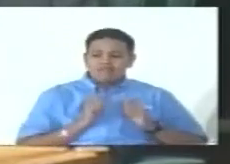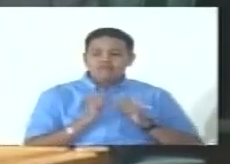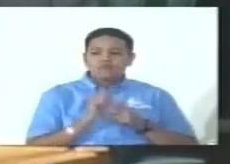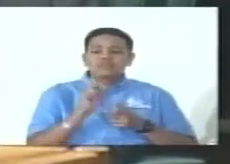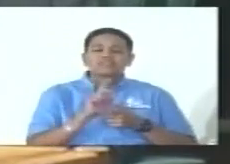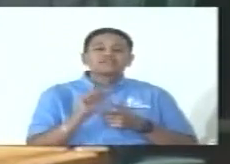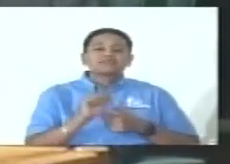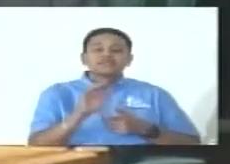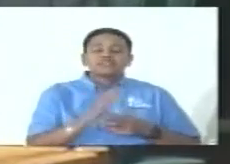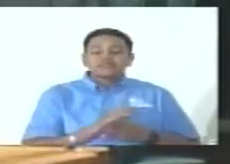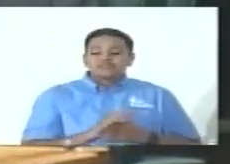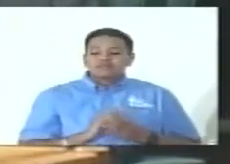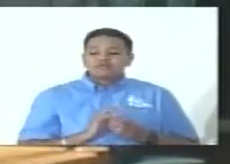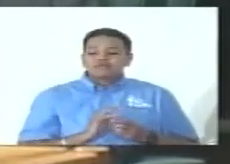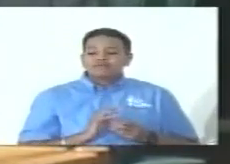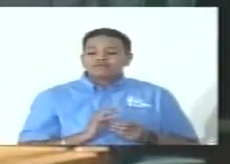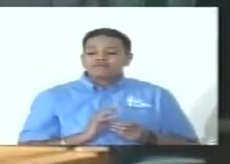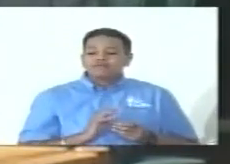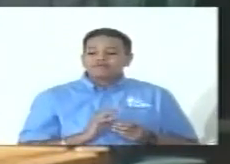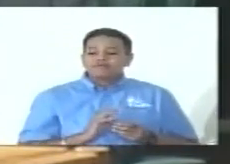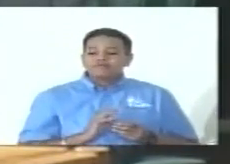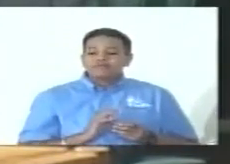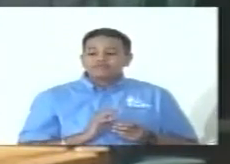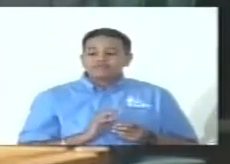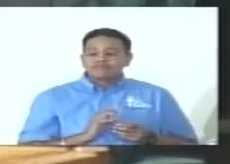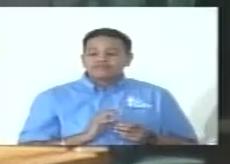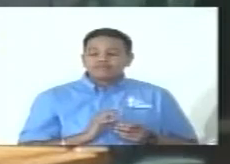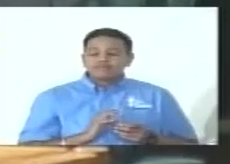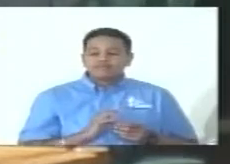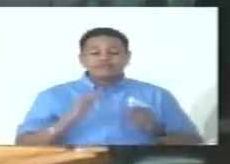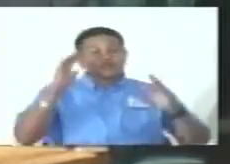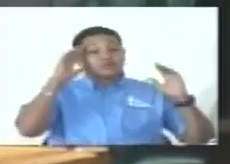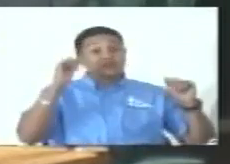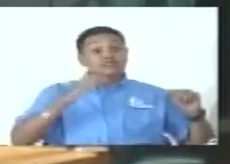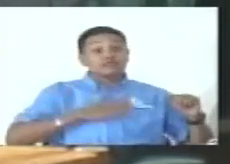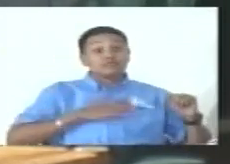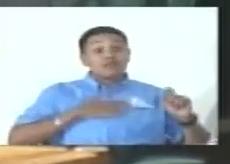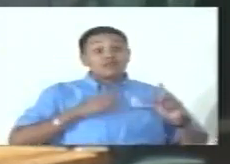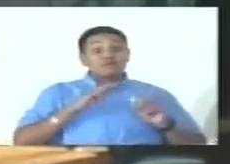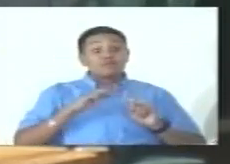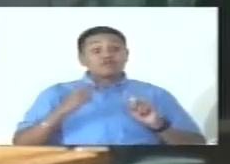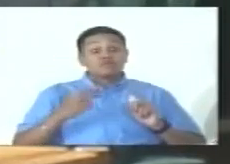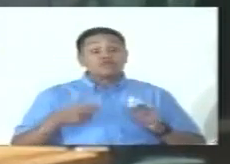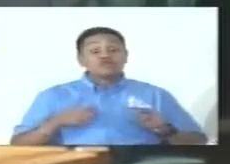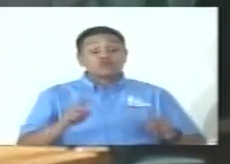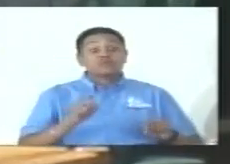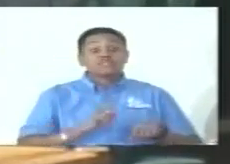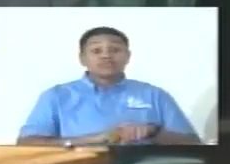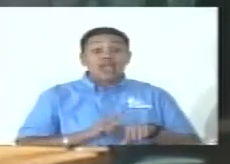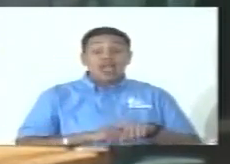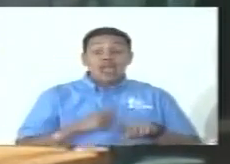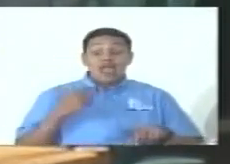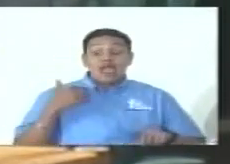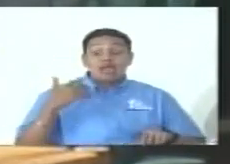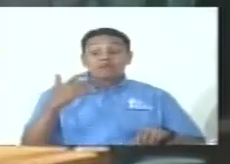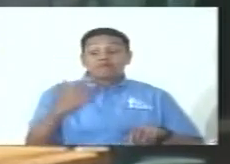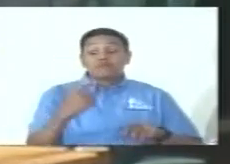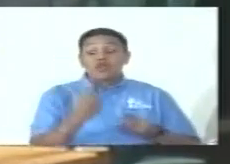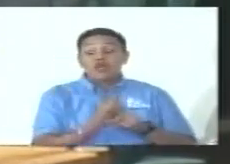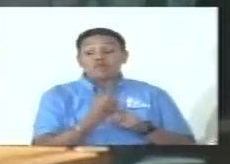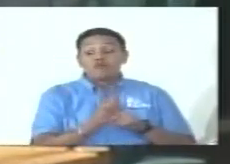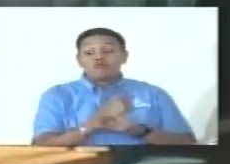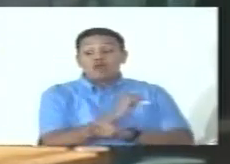disabilities. President, it is my view that during the course of time, the appropriate